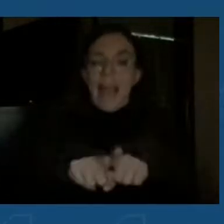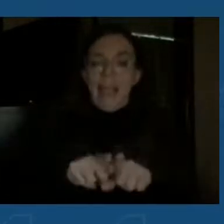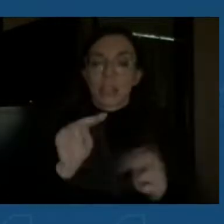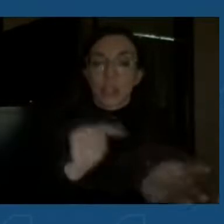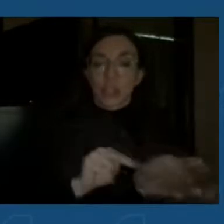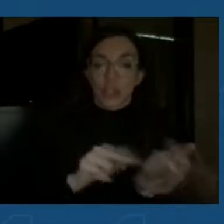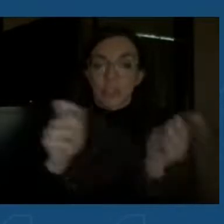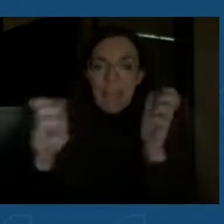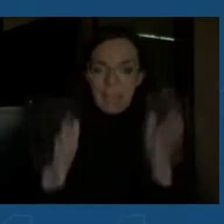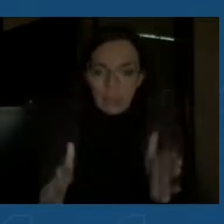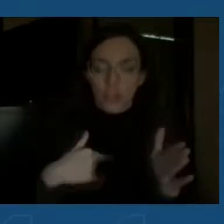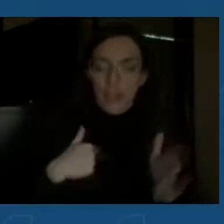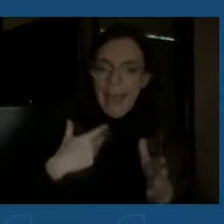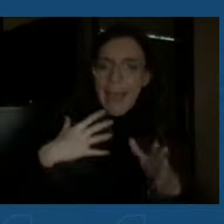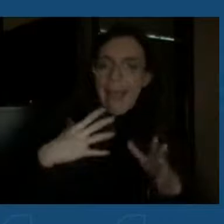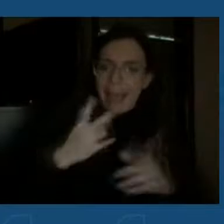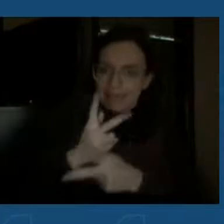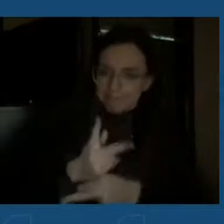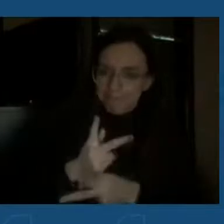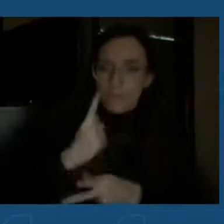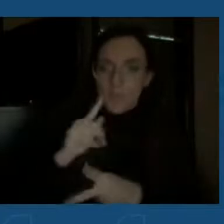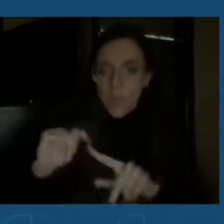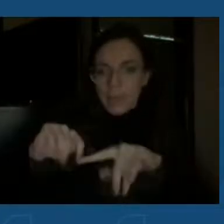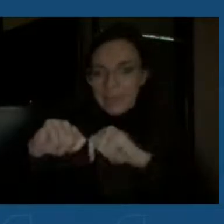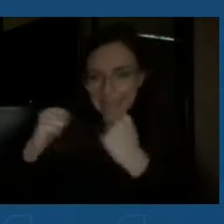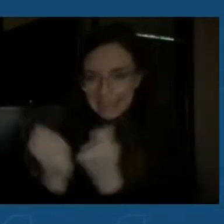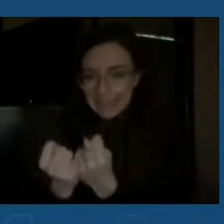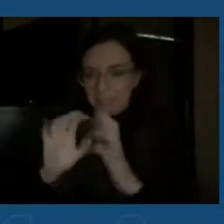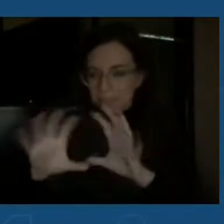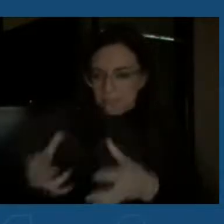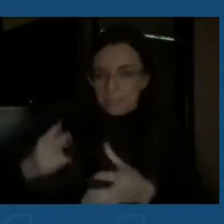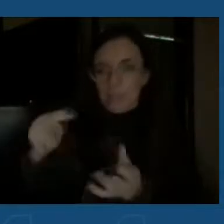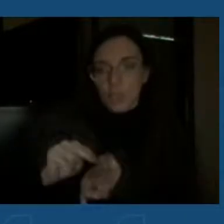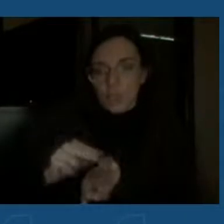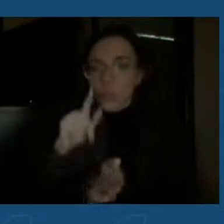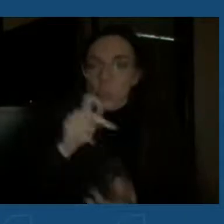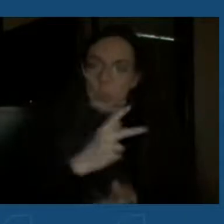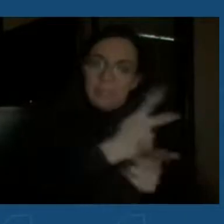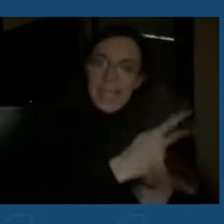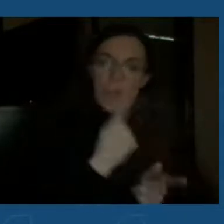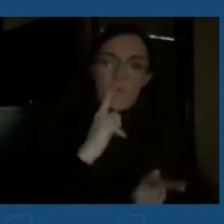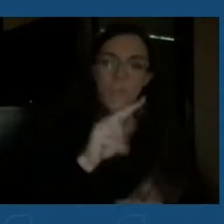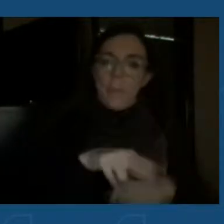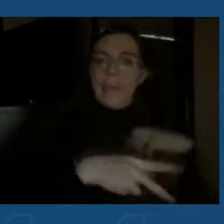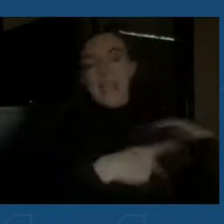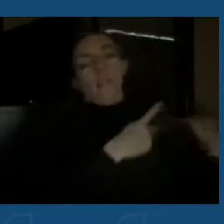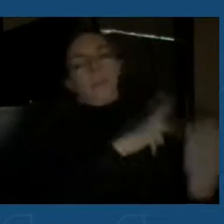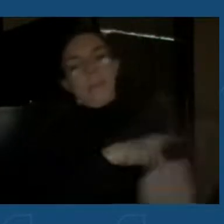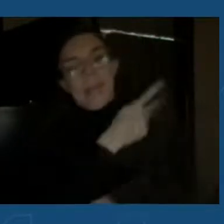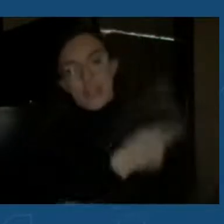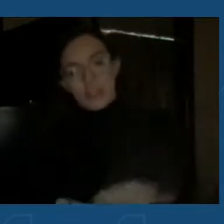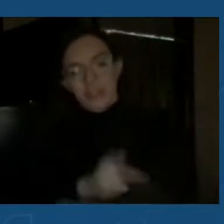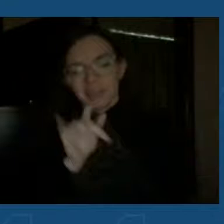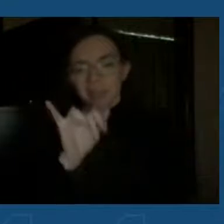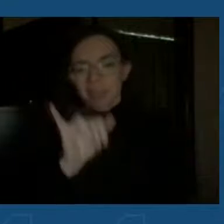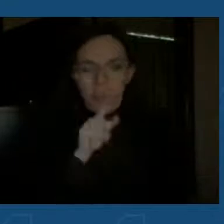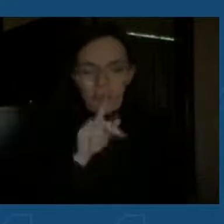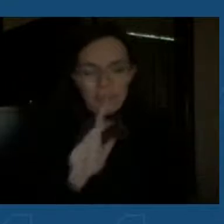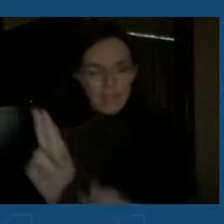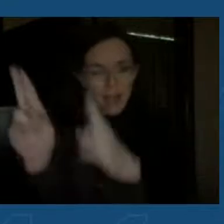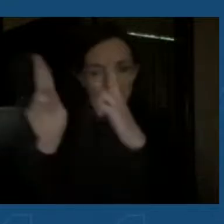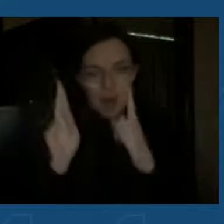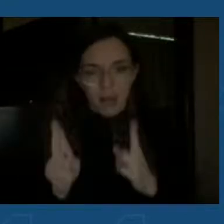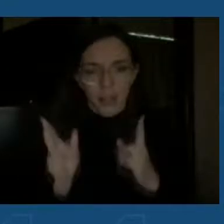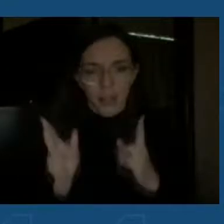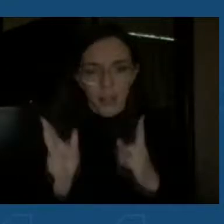that cares for the patients. And to me, that is a great responsibility, and it's really an honor. What I can share with you is that